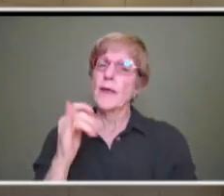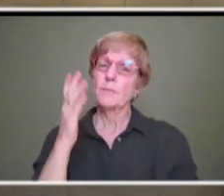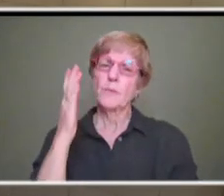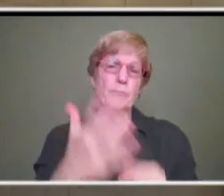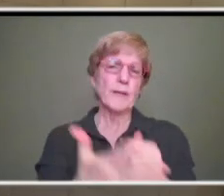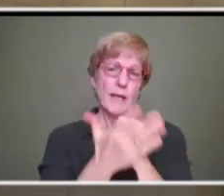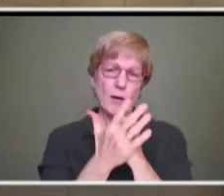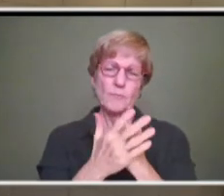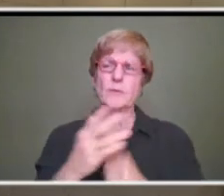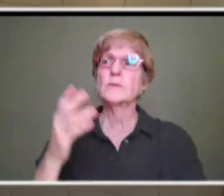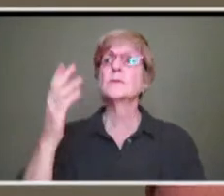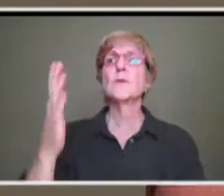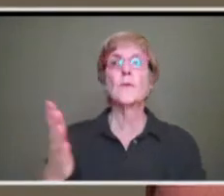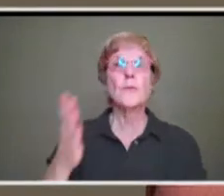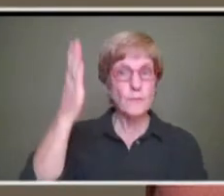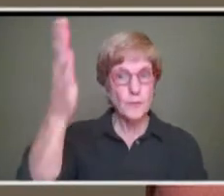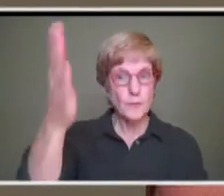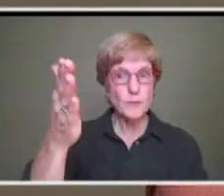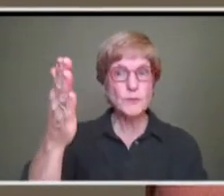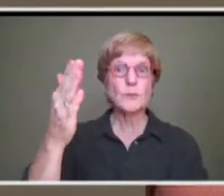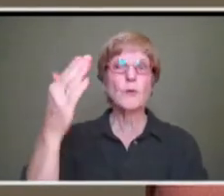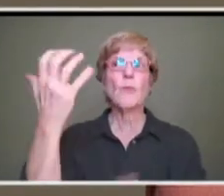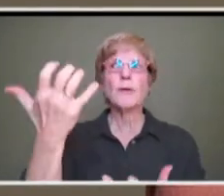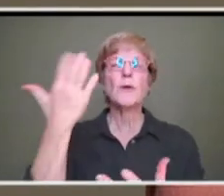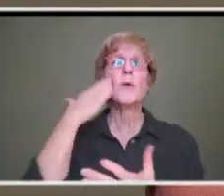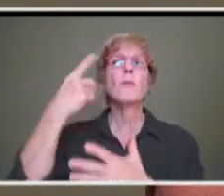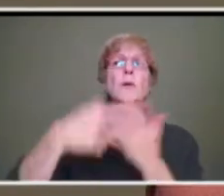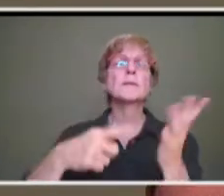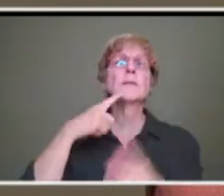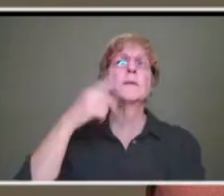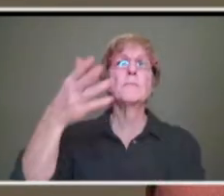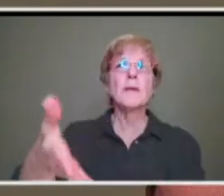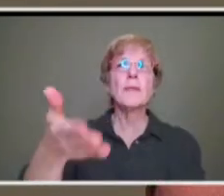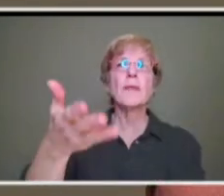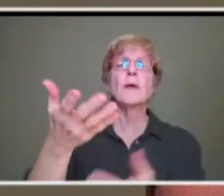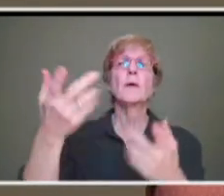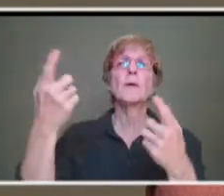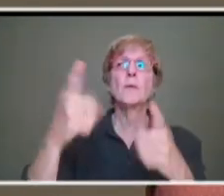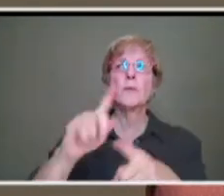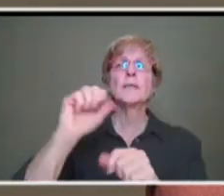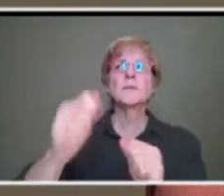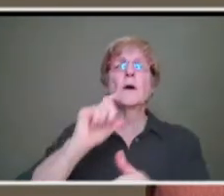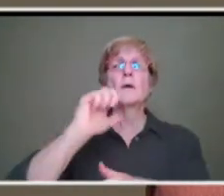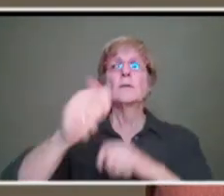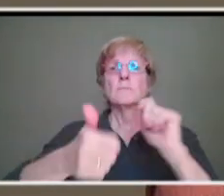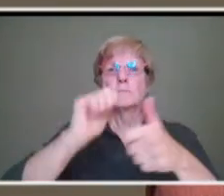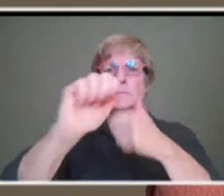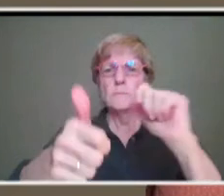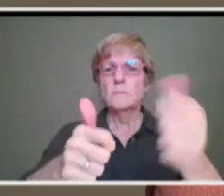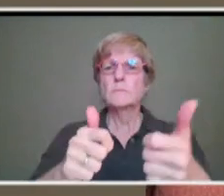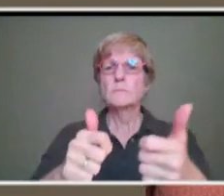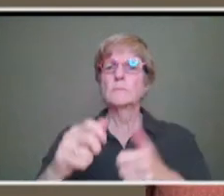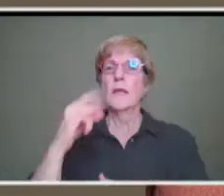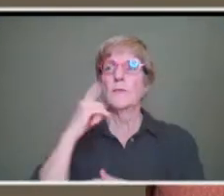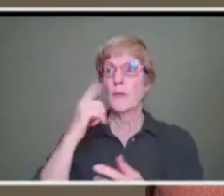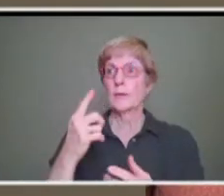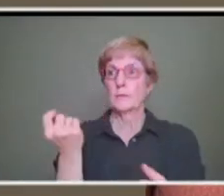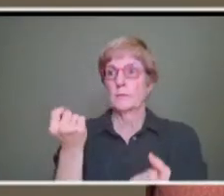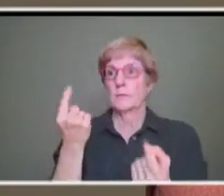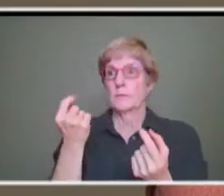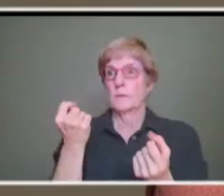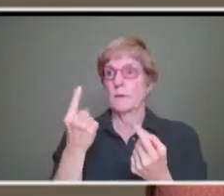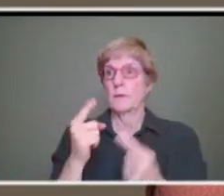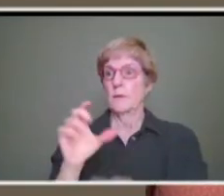what Miss Johnson is asking for I think providing that information might just help uh understand even like from the